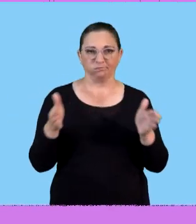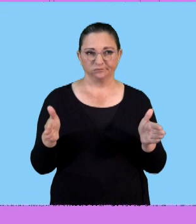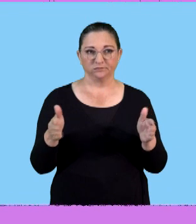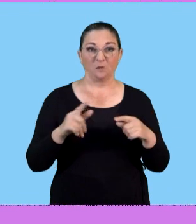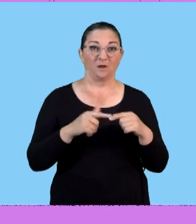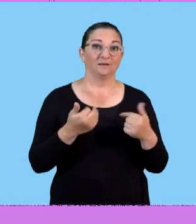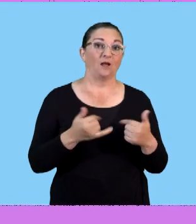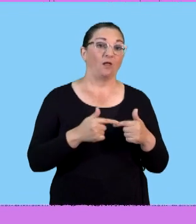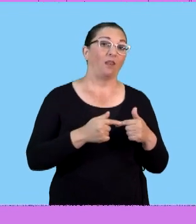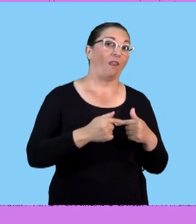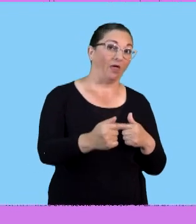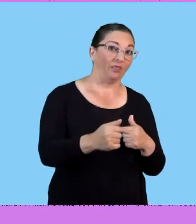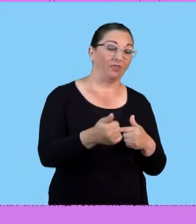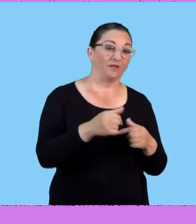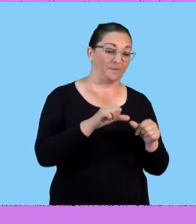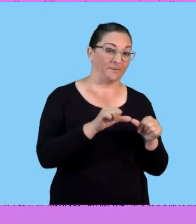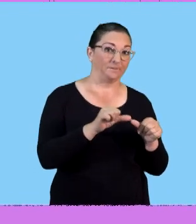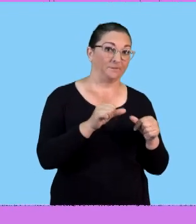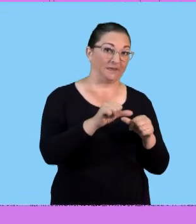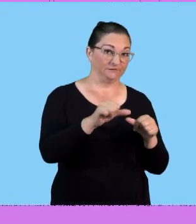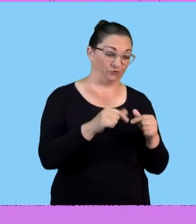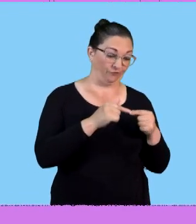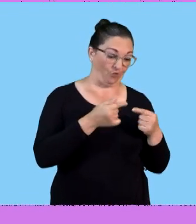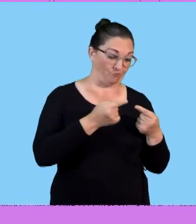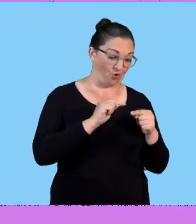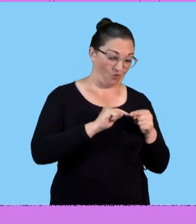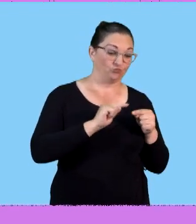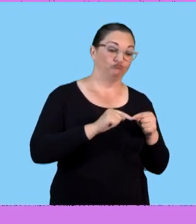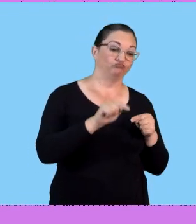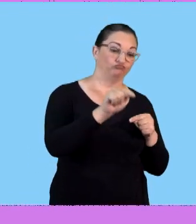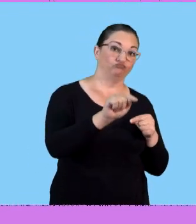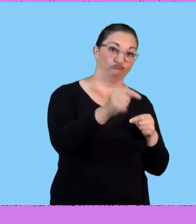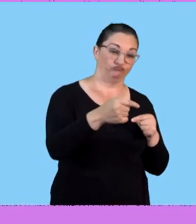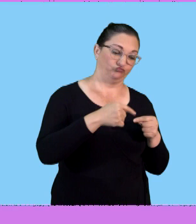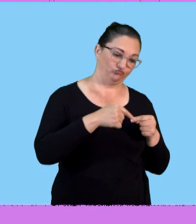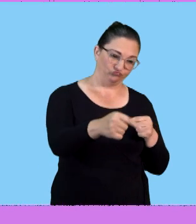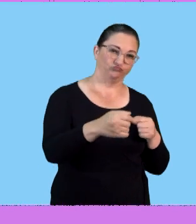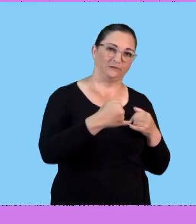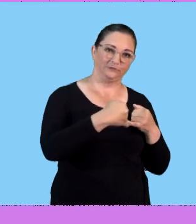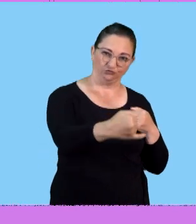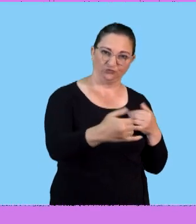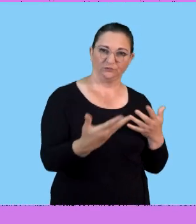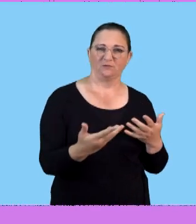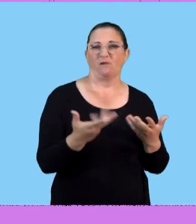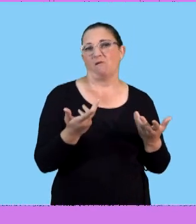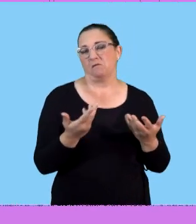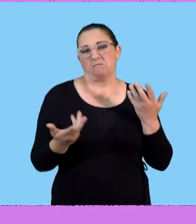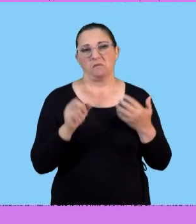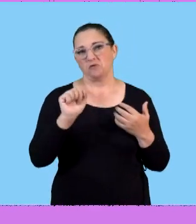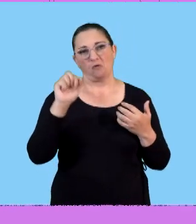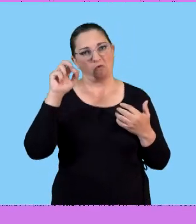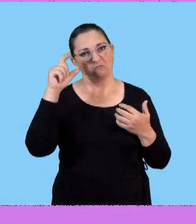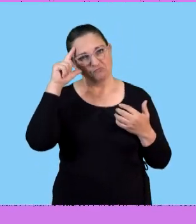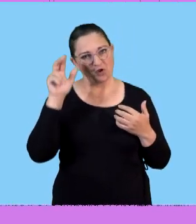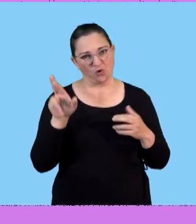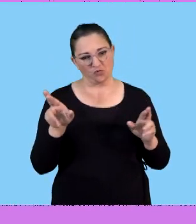talk about length, we say it's the measurement between 2 points in a straight line. For example, the length of